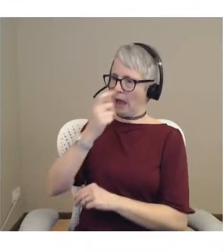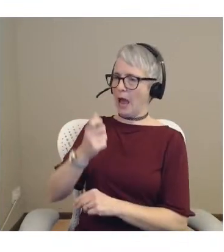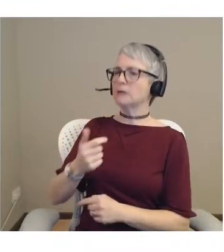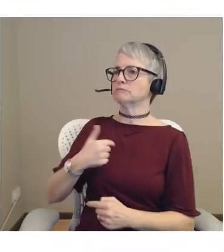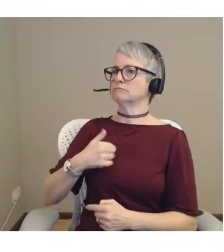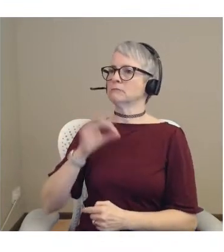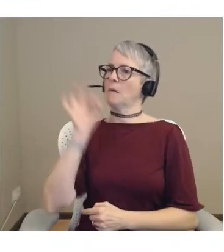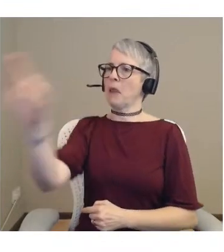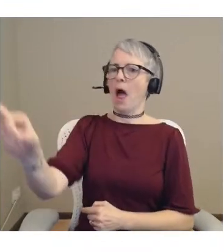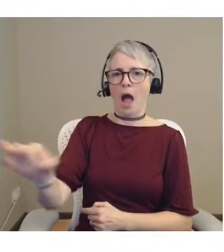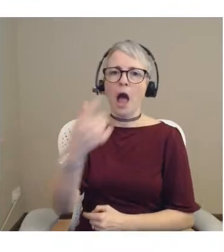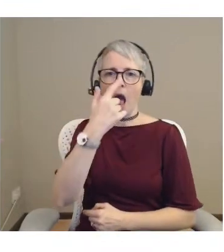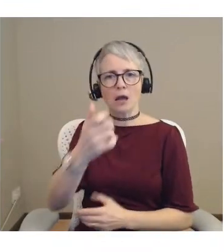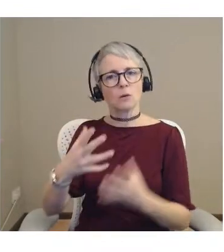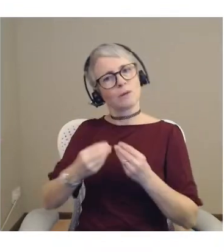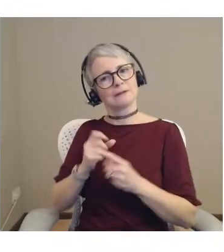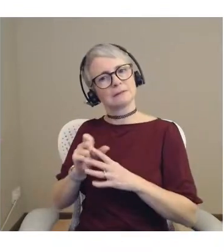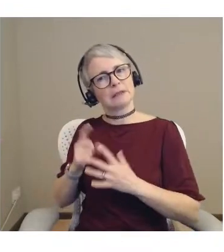of